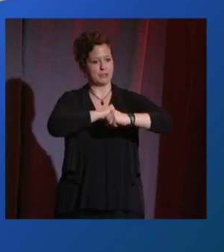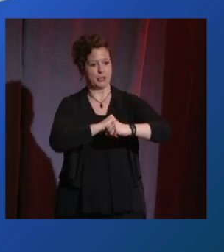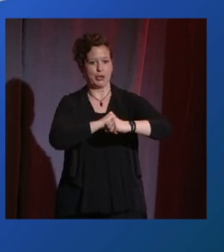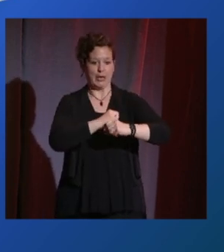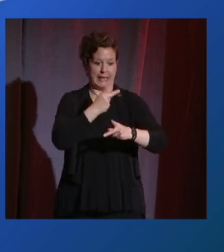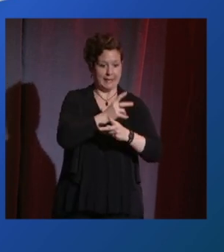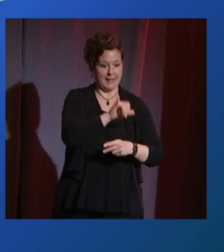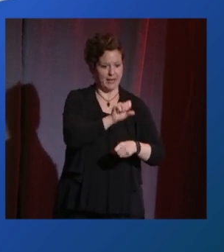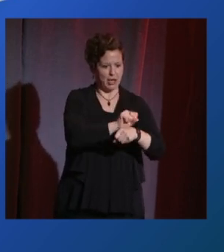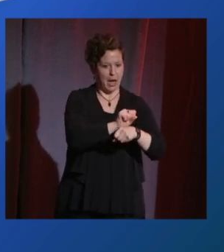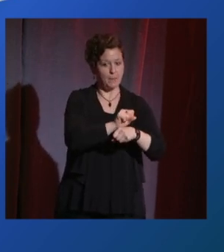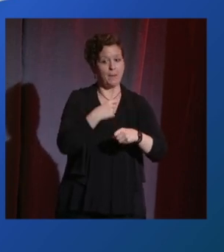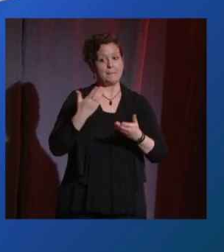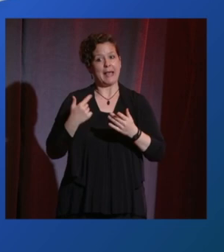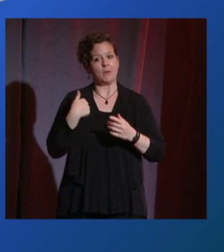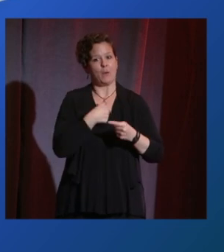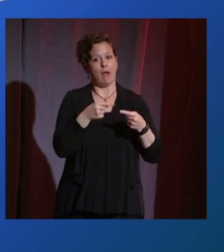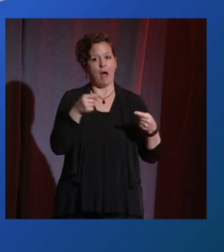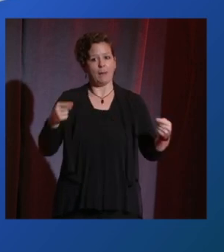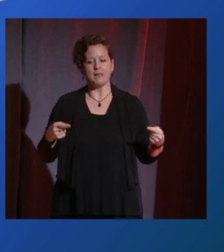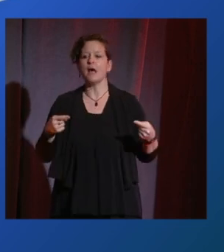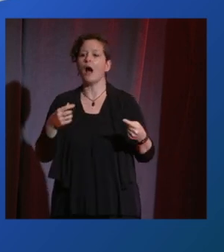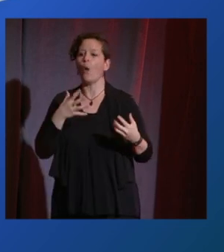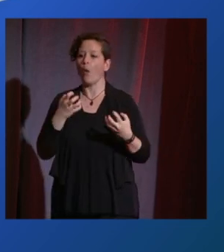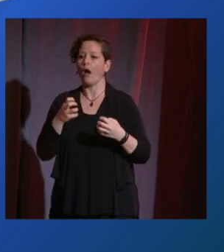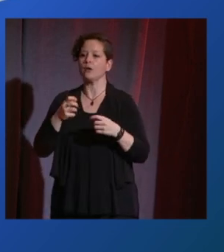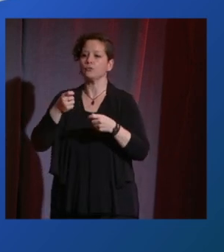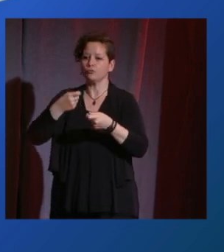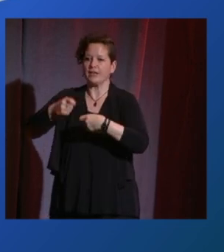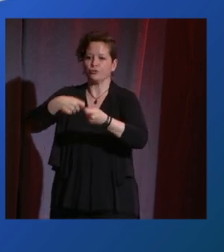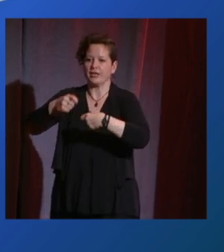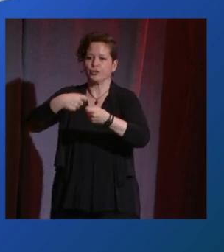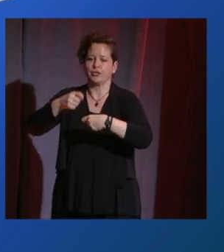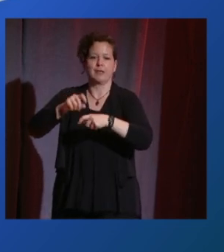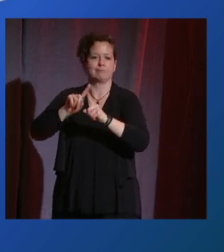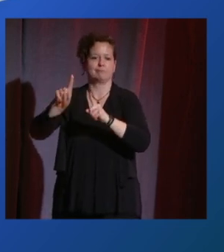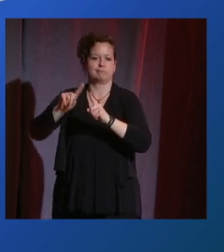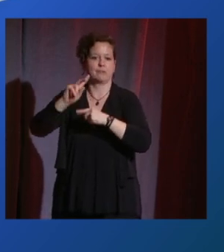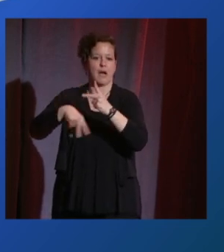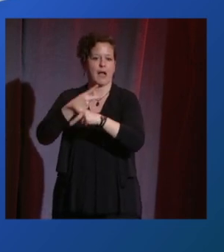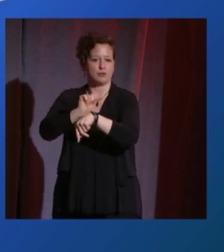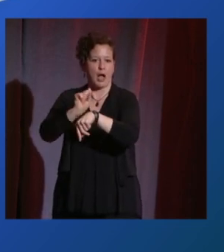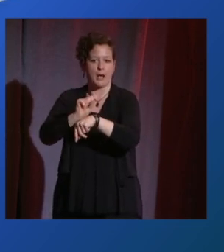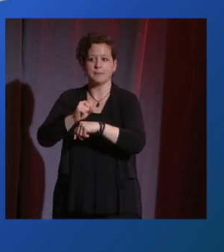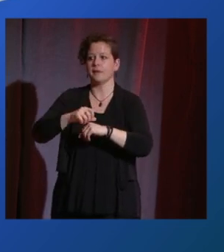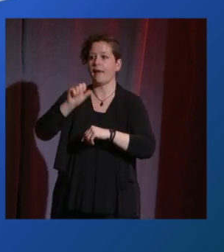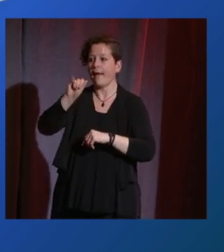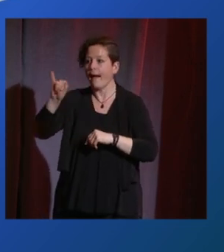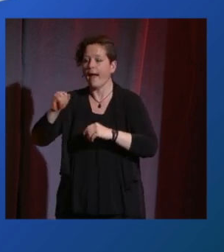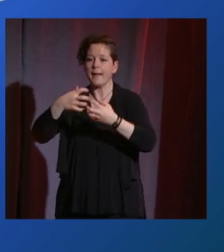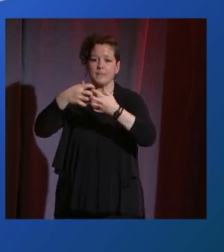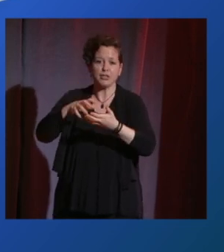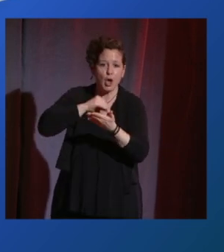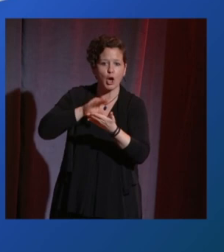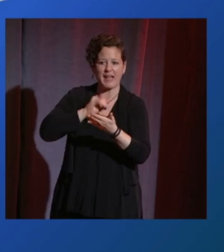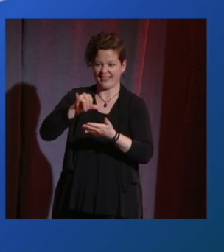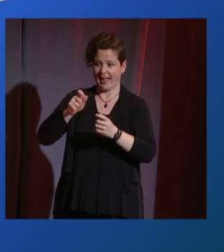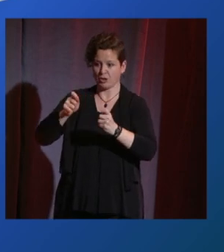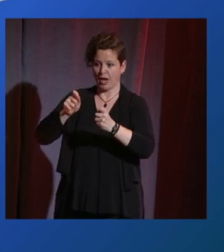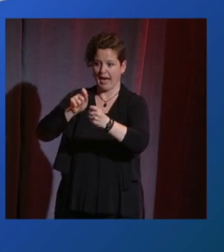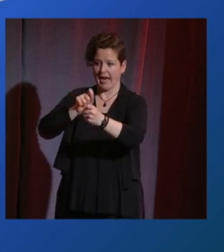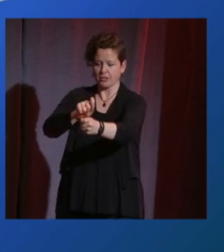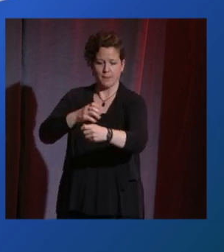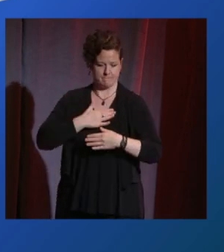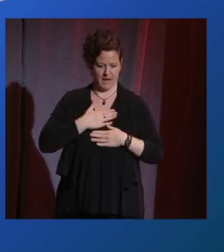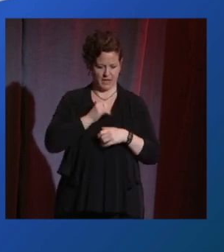focus on job Mobility it's the idea that as Automation and Ai and machine learning and these techniques come in we